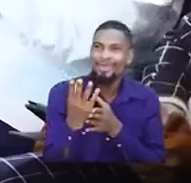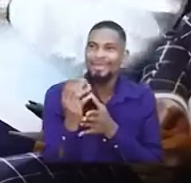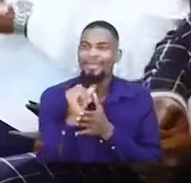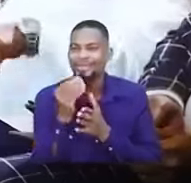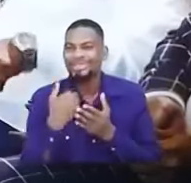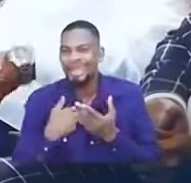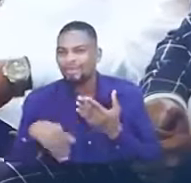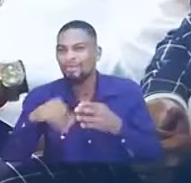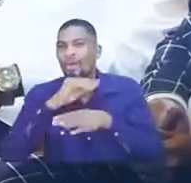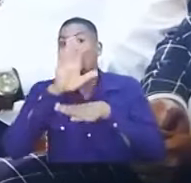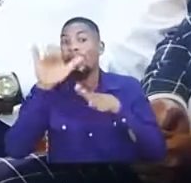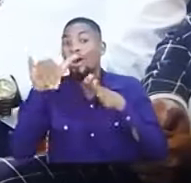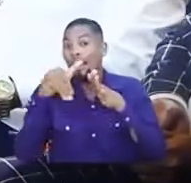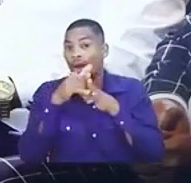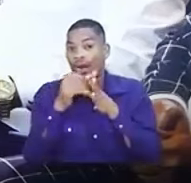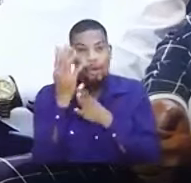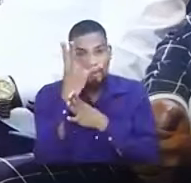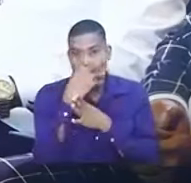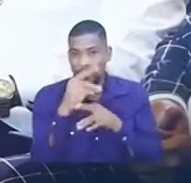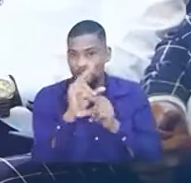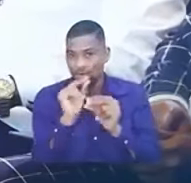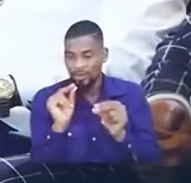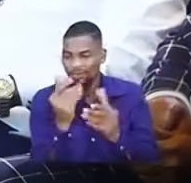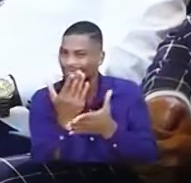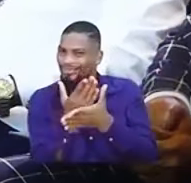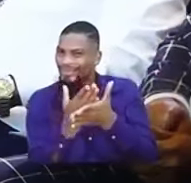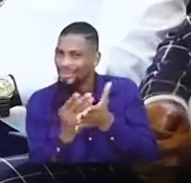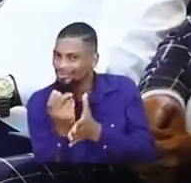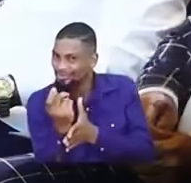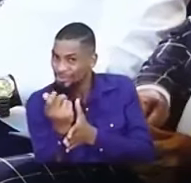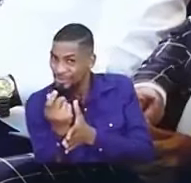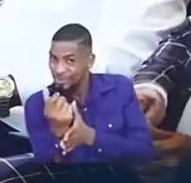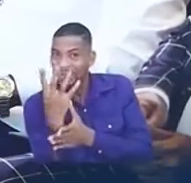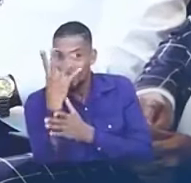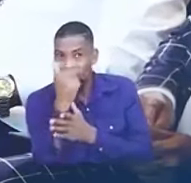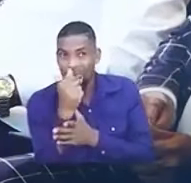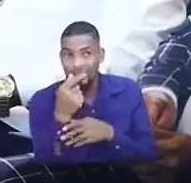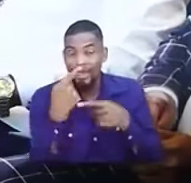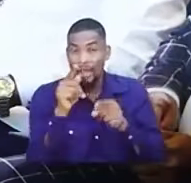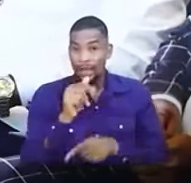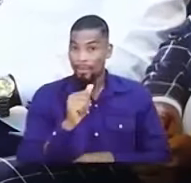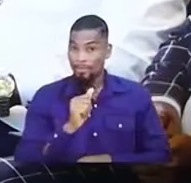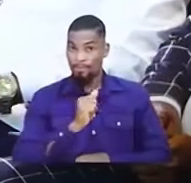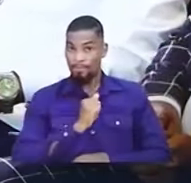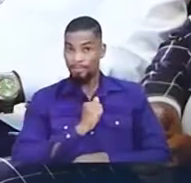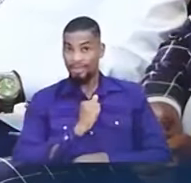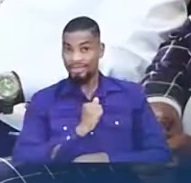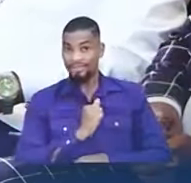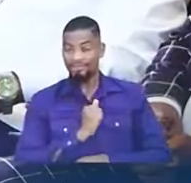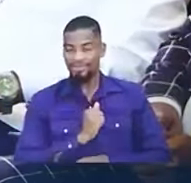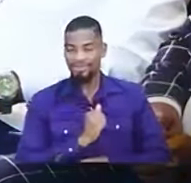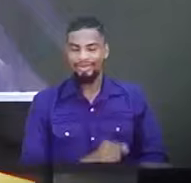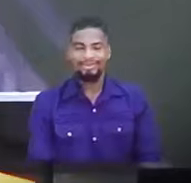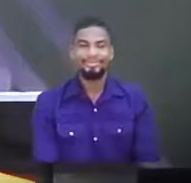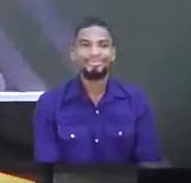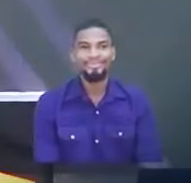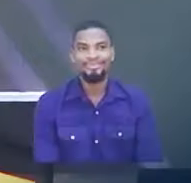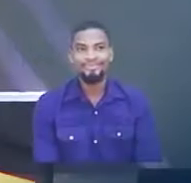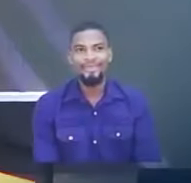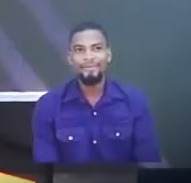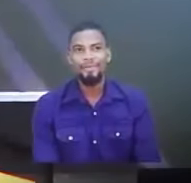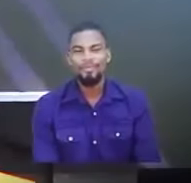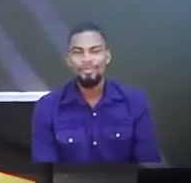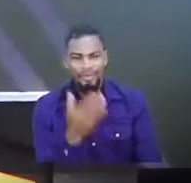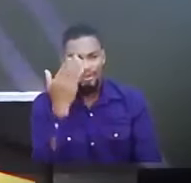all. Some people are so beautiful facially, but nani nai na kakakra. So you realize